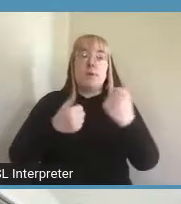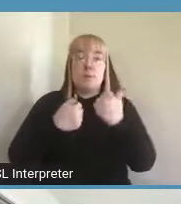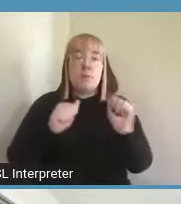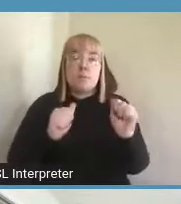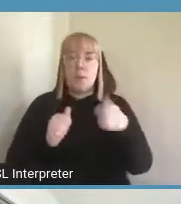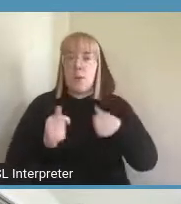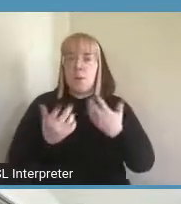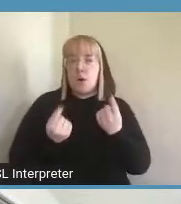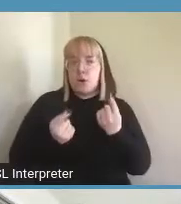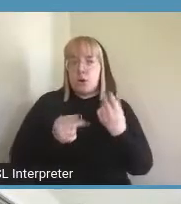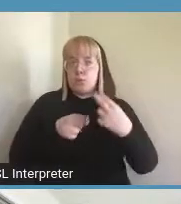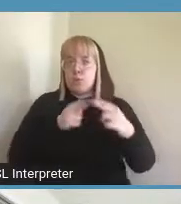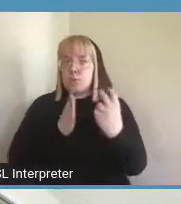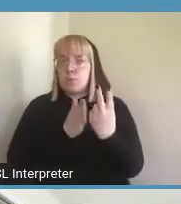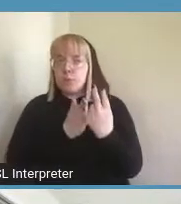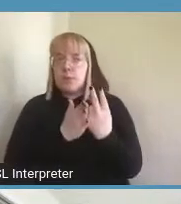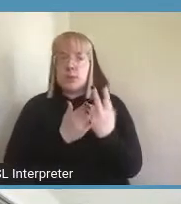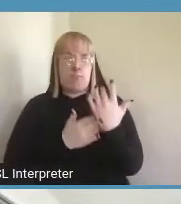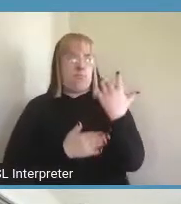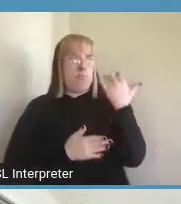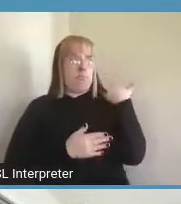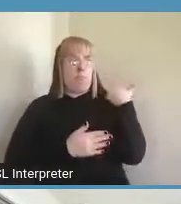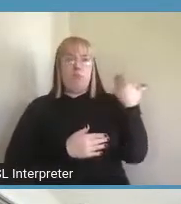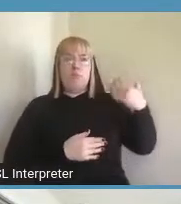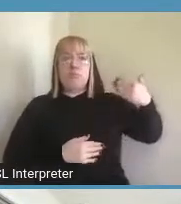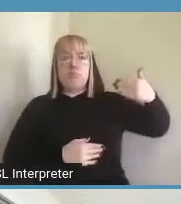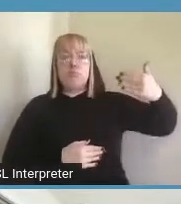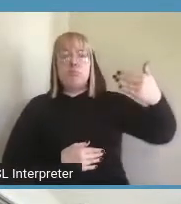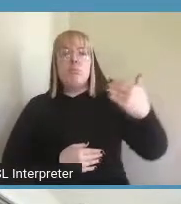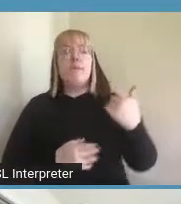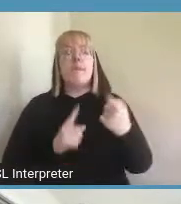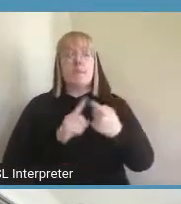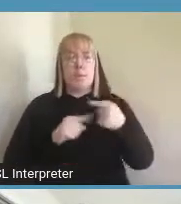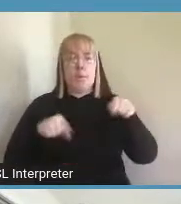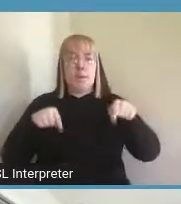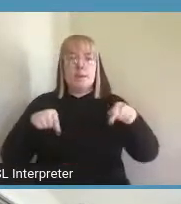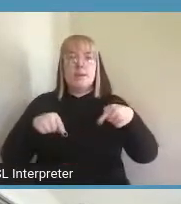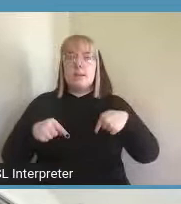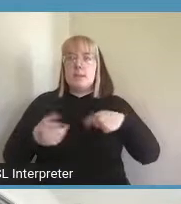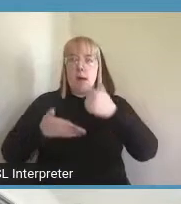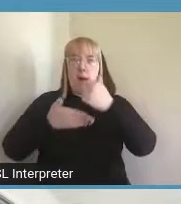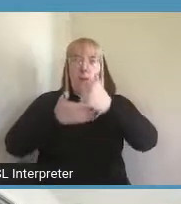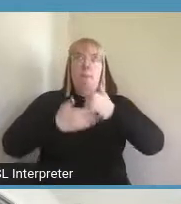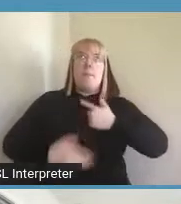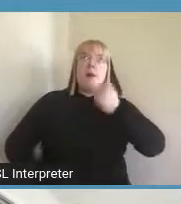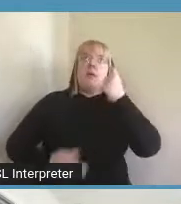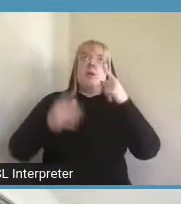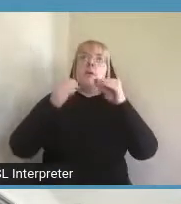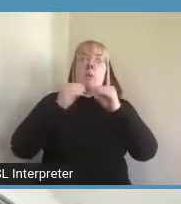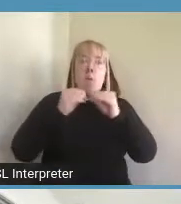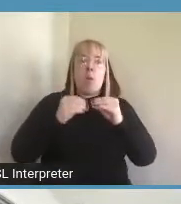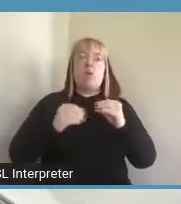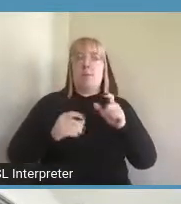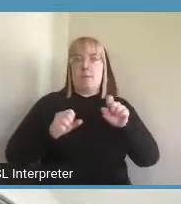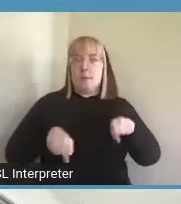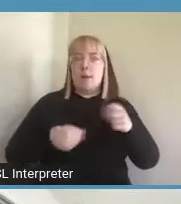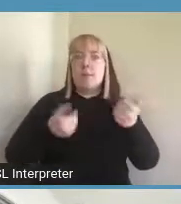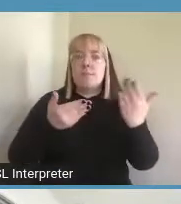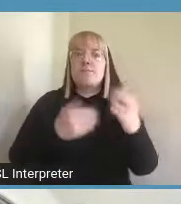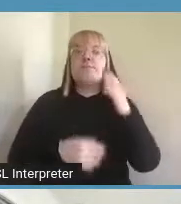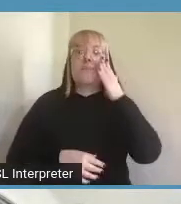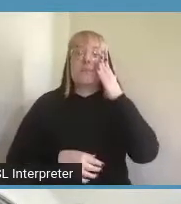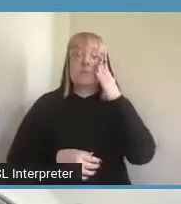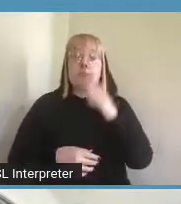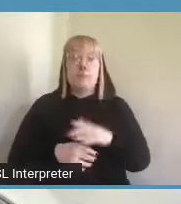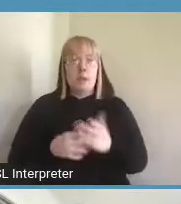learned from the previous sessions in this module, because there's some great takeaways that help frame what I'm about to talk about. Then we'll dig into how to set goals